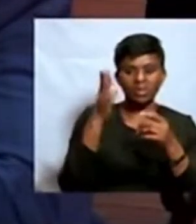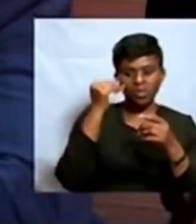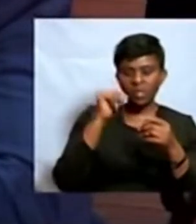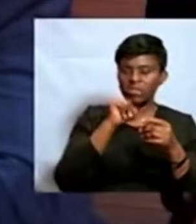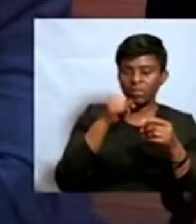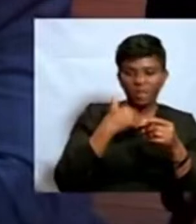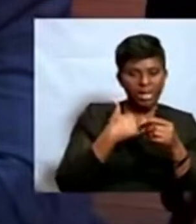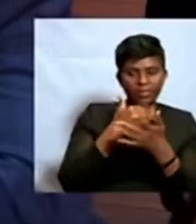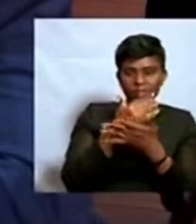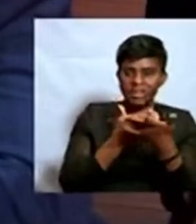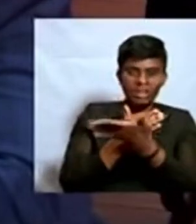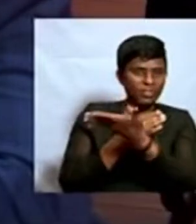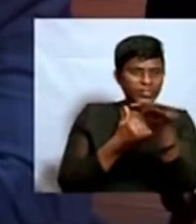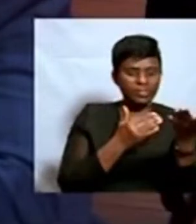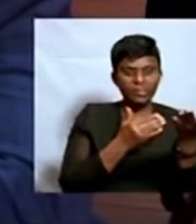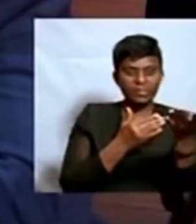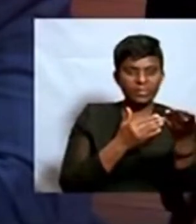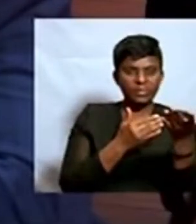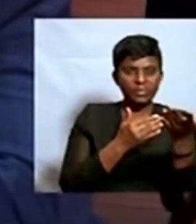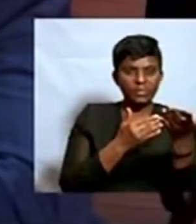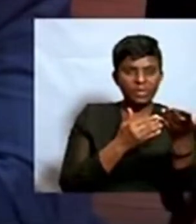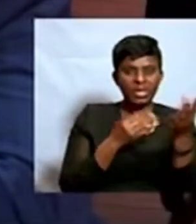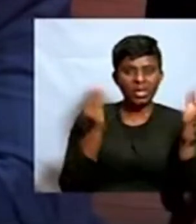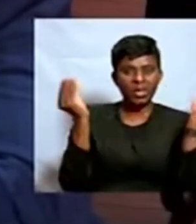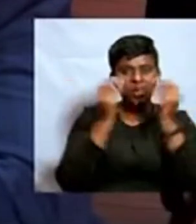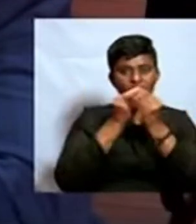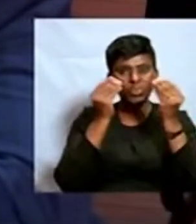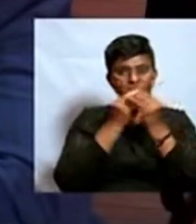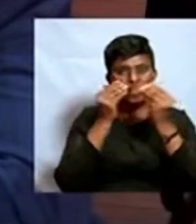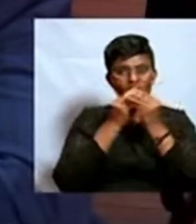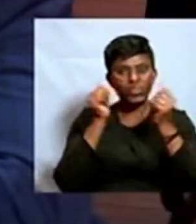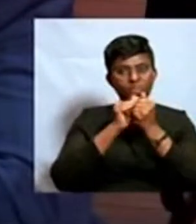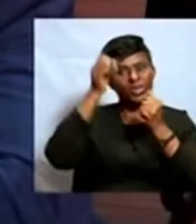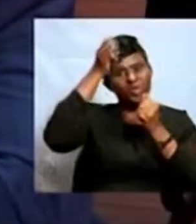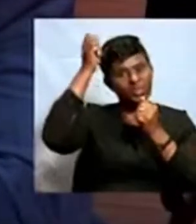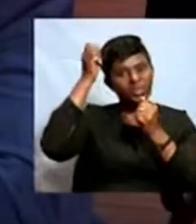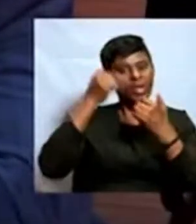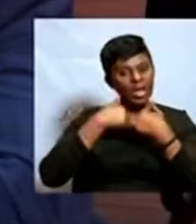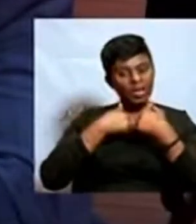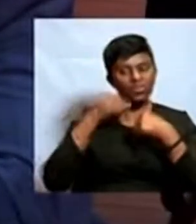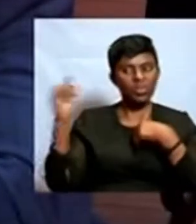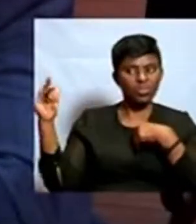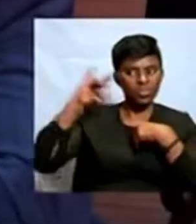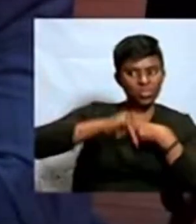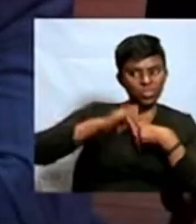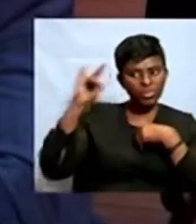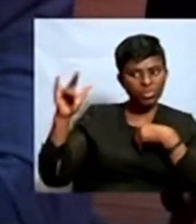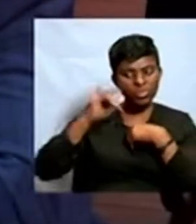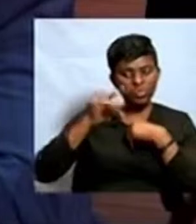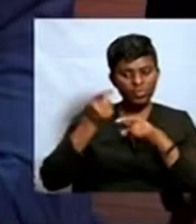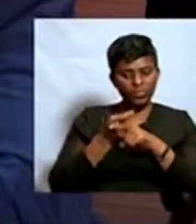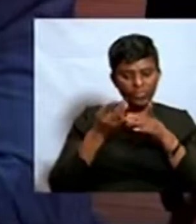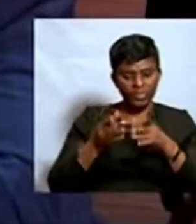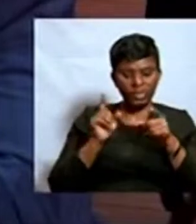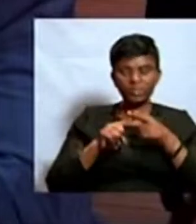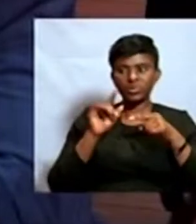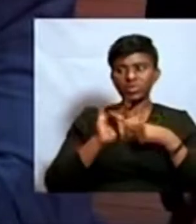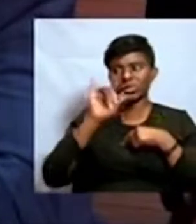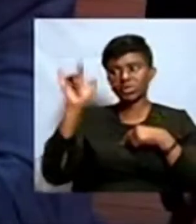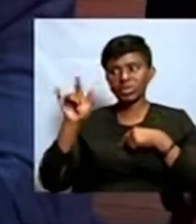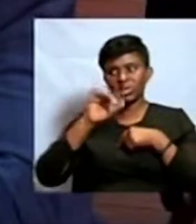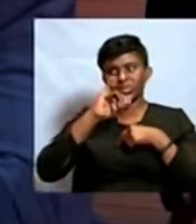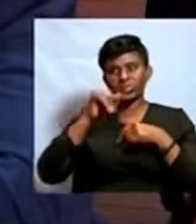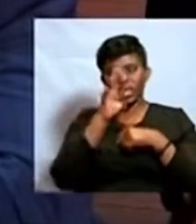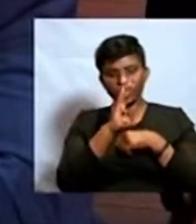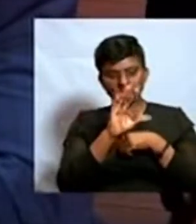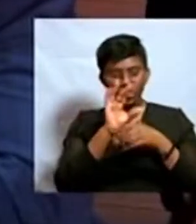some of those nice aeroplanes that Ethiopian Airlines have to operate in Zambia from here to Johannesburg directly,